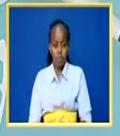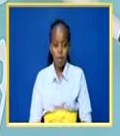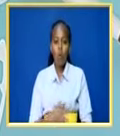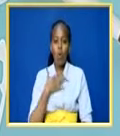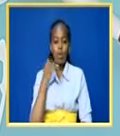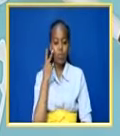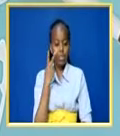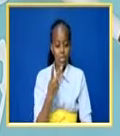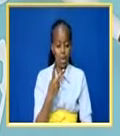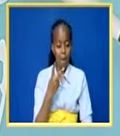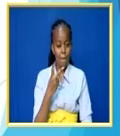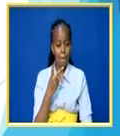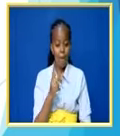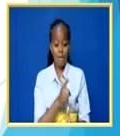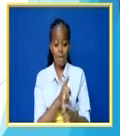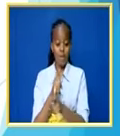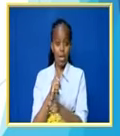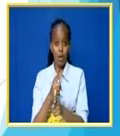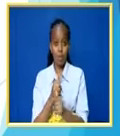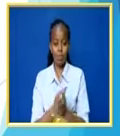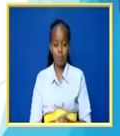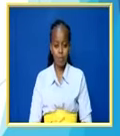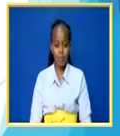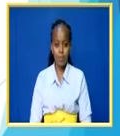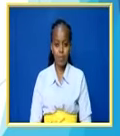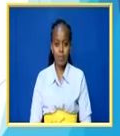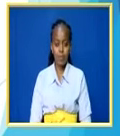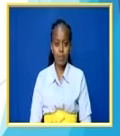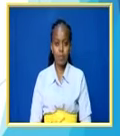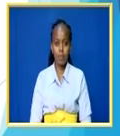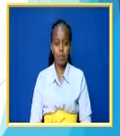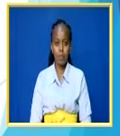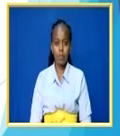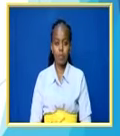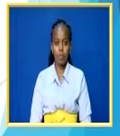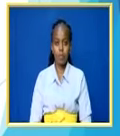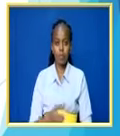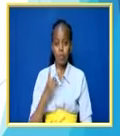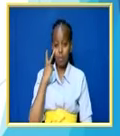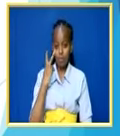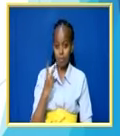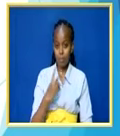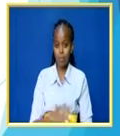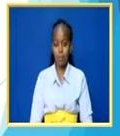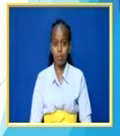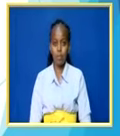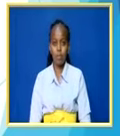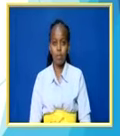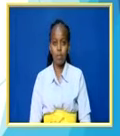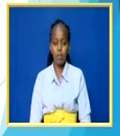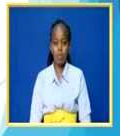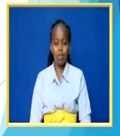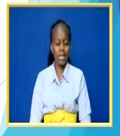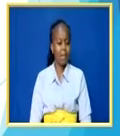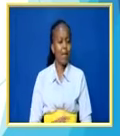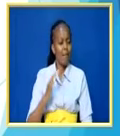we want to see how she's doing it. Okay. Look at the video clip. Ooh, her